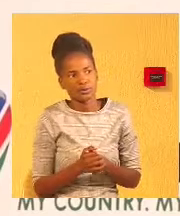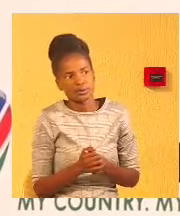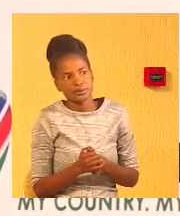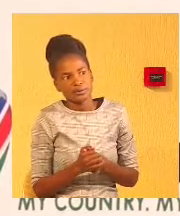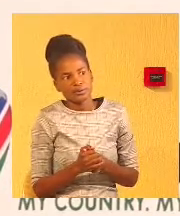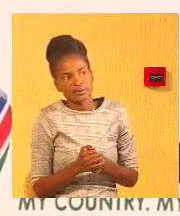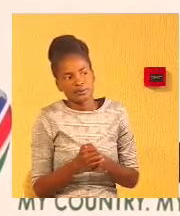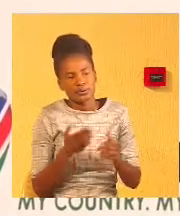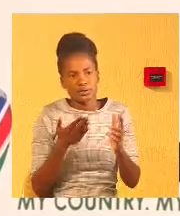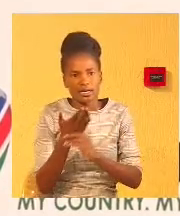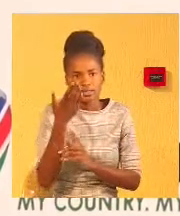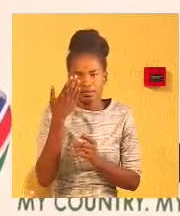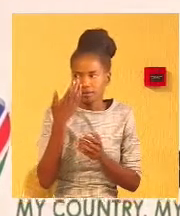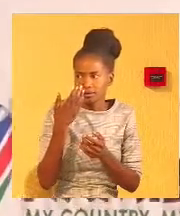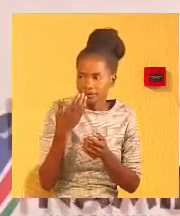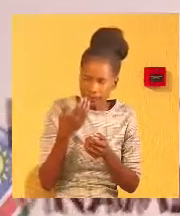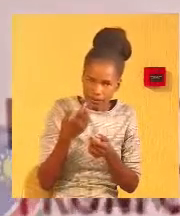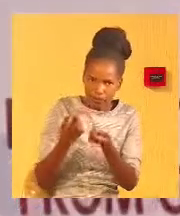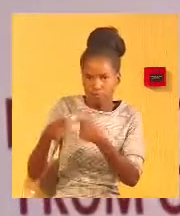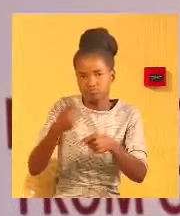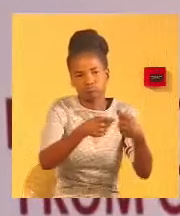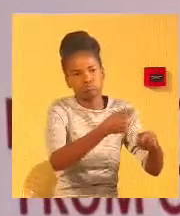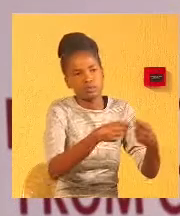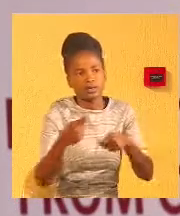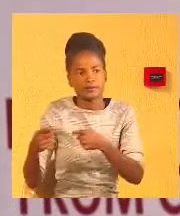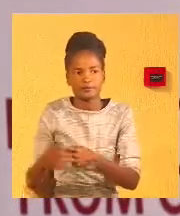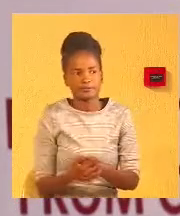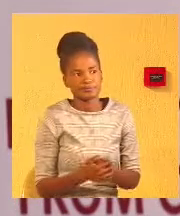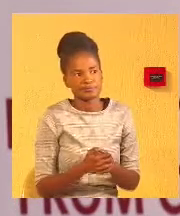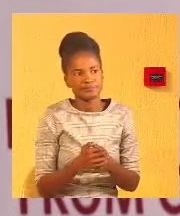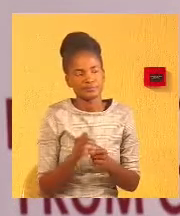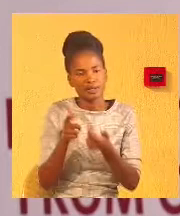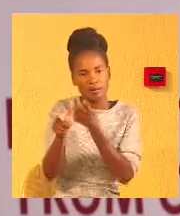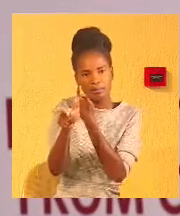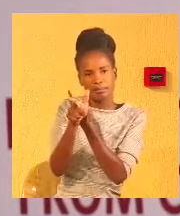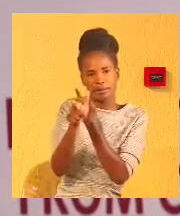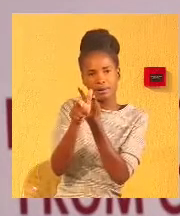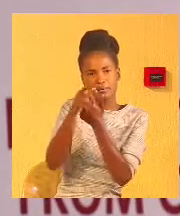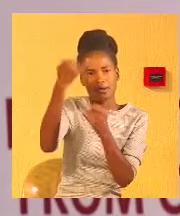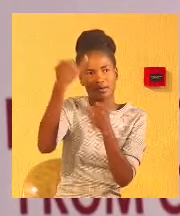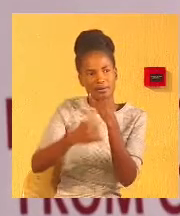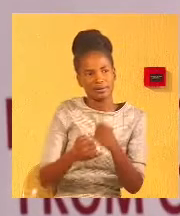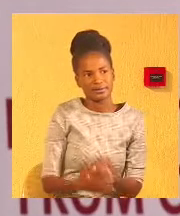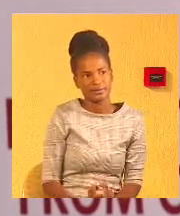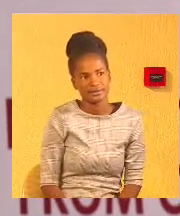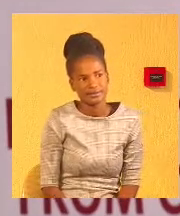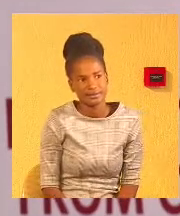of accessing those markets. Thank you very much, ma'am. I now move over to Mr. Nekongo to give his concluding remarks.